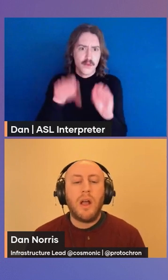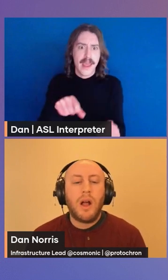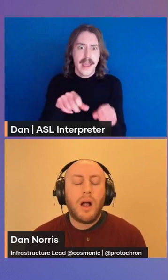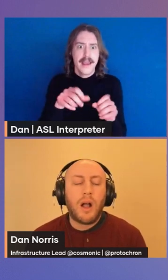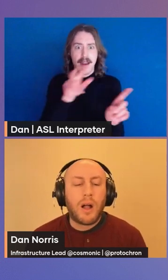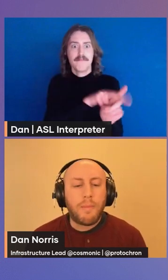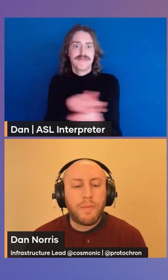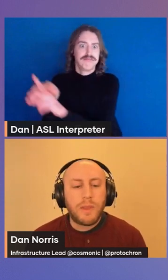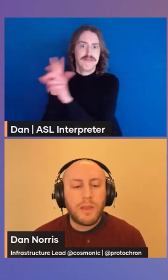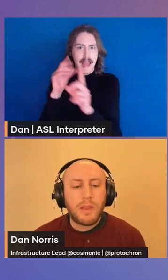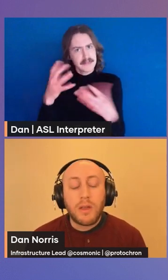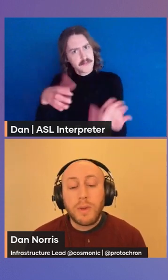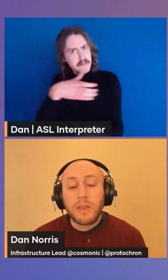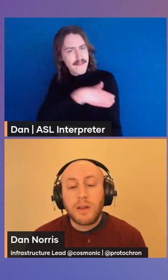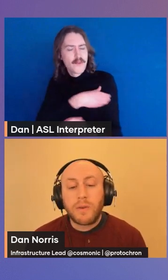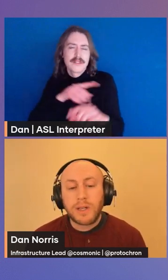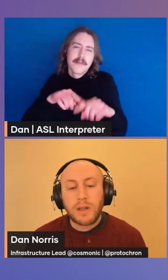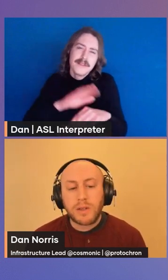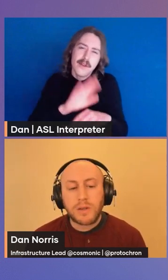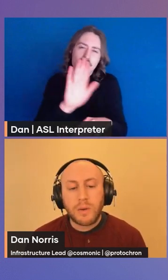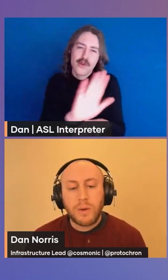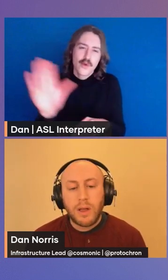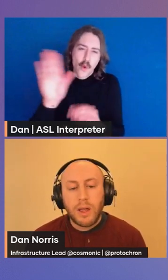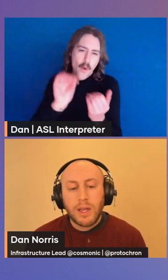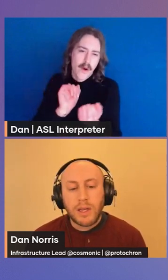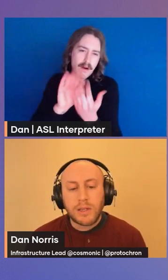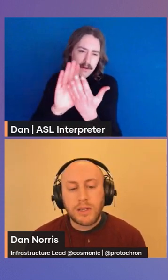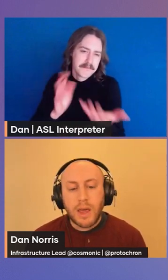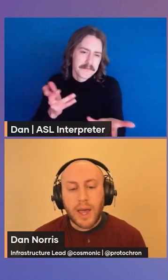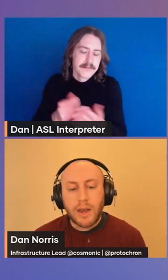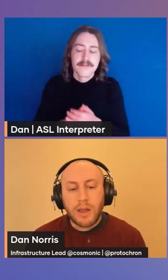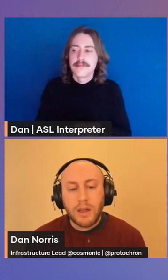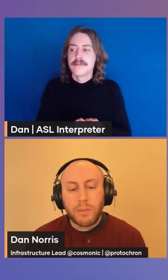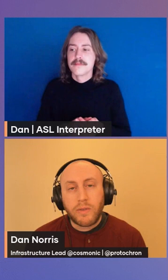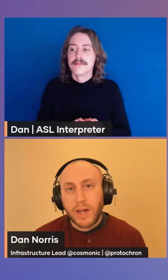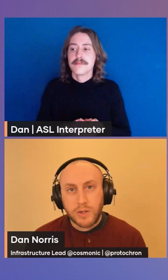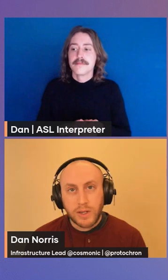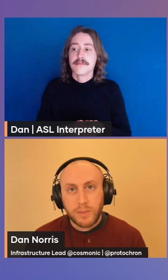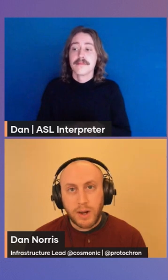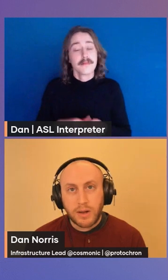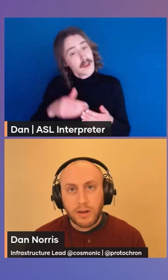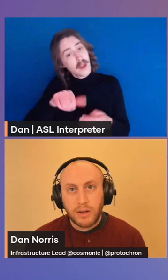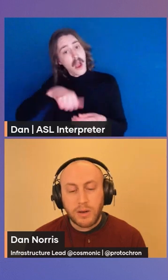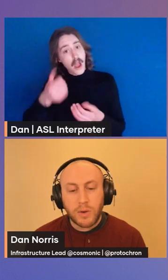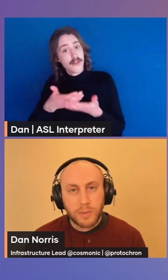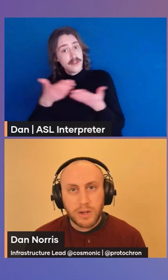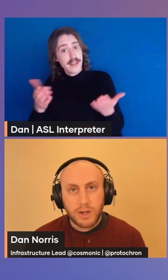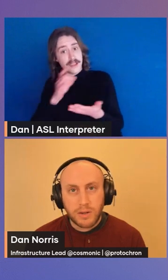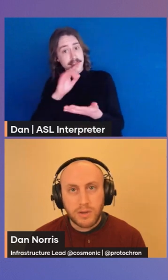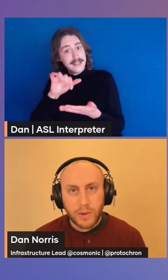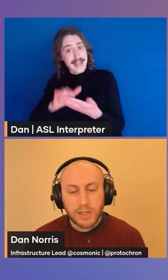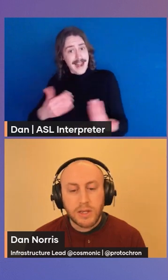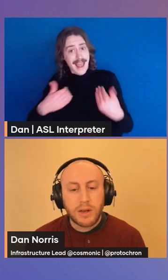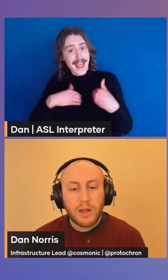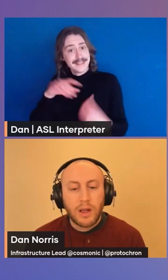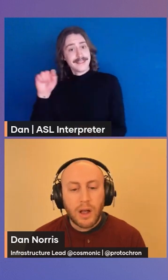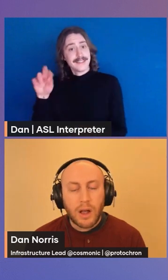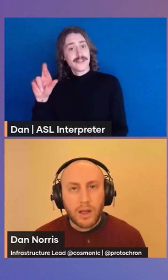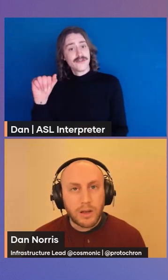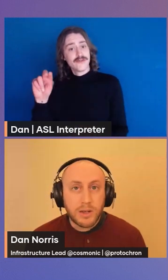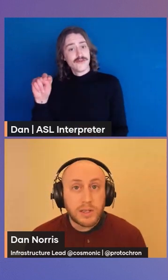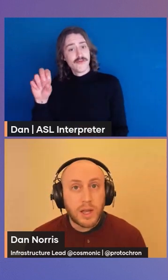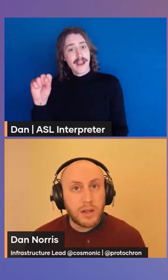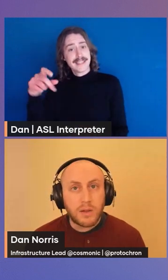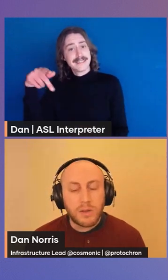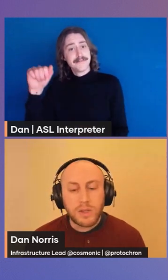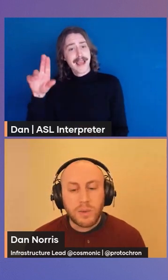like. The other big thing for us also is that it provides transparent encryption in transit, and